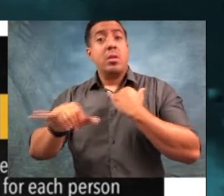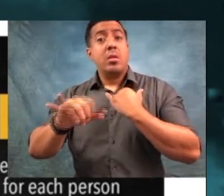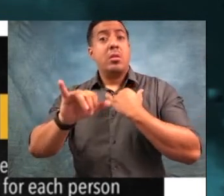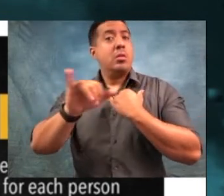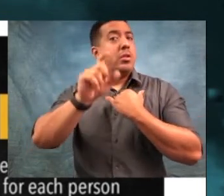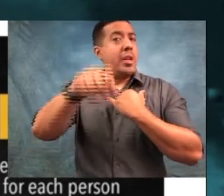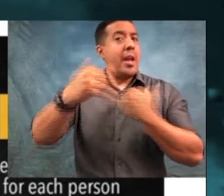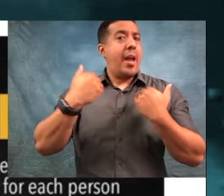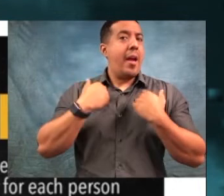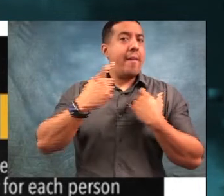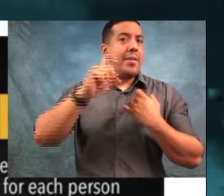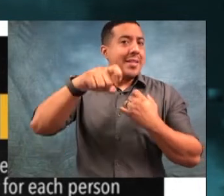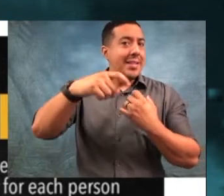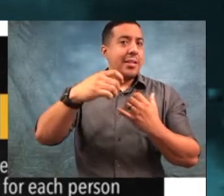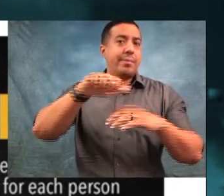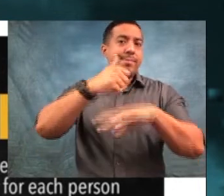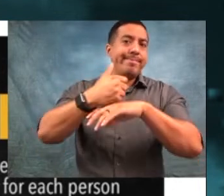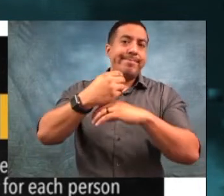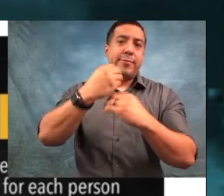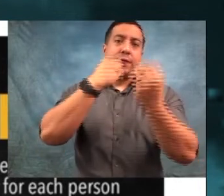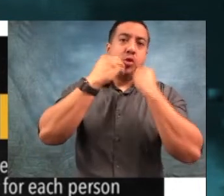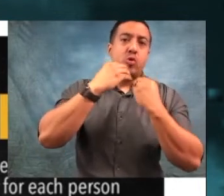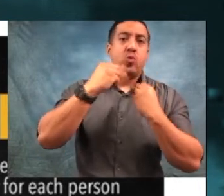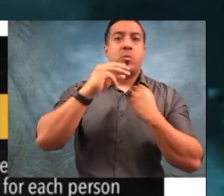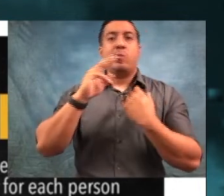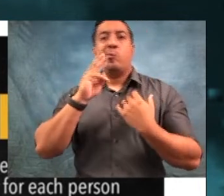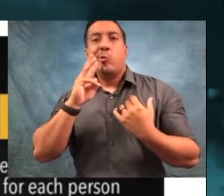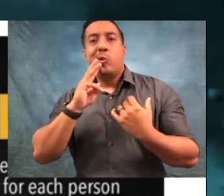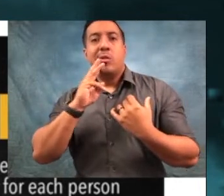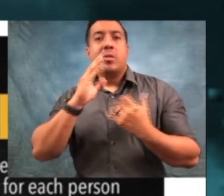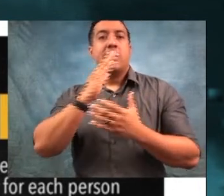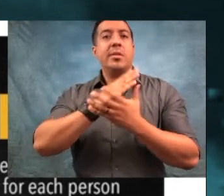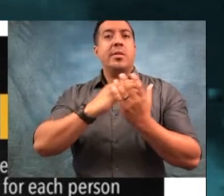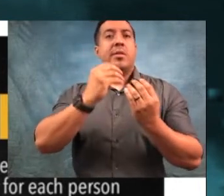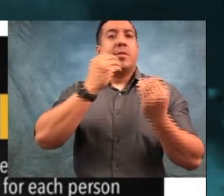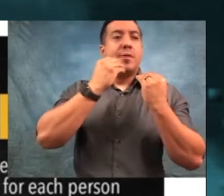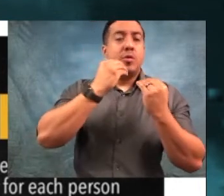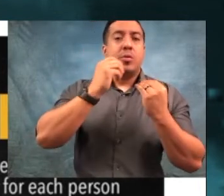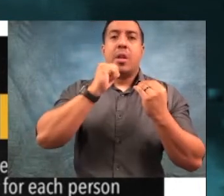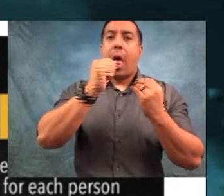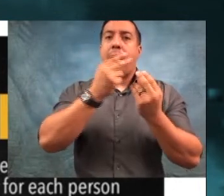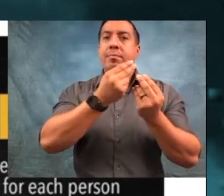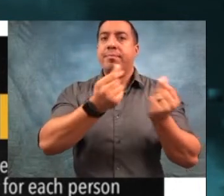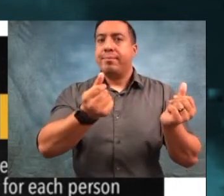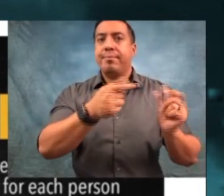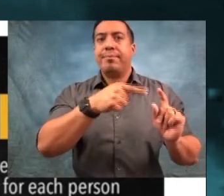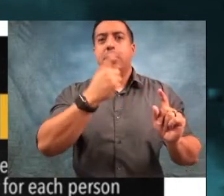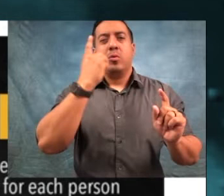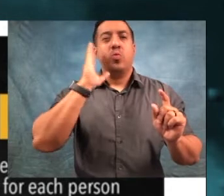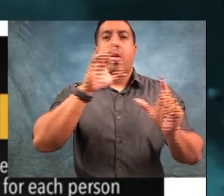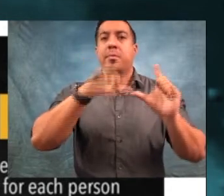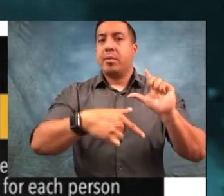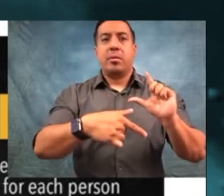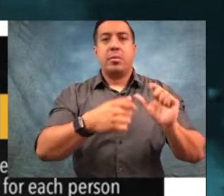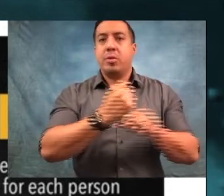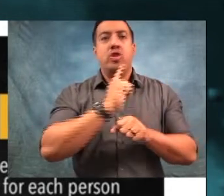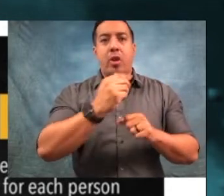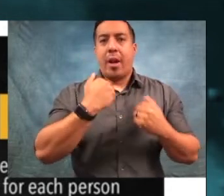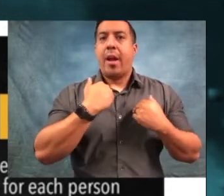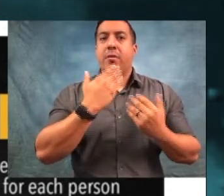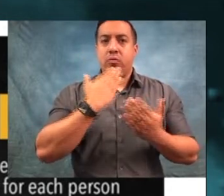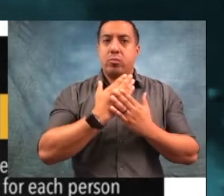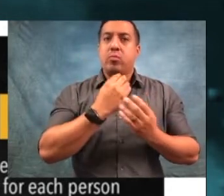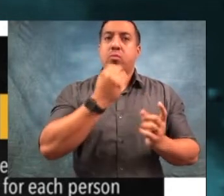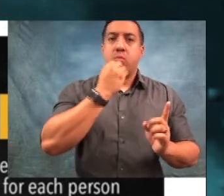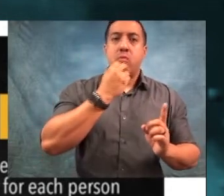well if you're staying. You still need that food and water, non-perishable food items, plenty of water